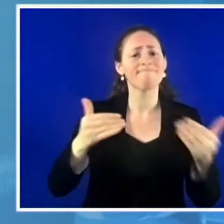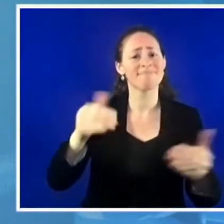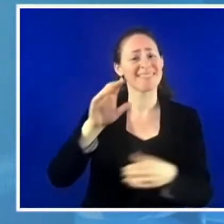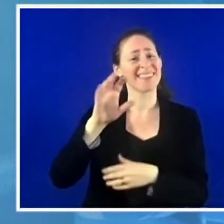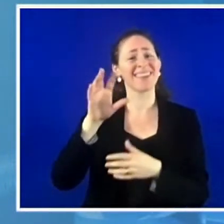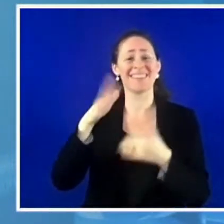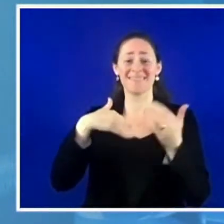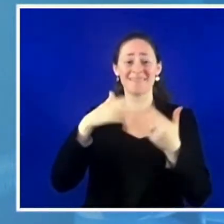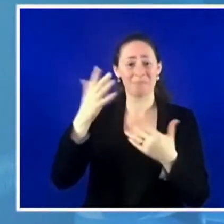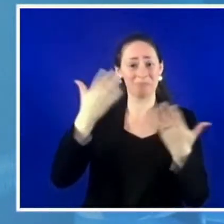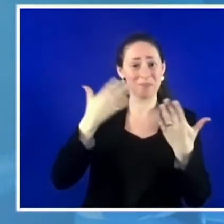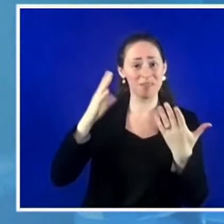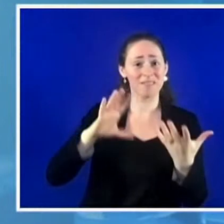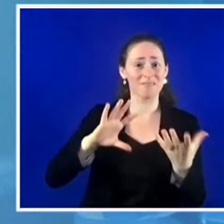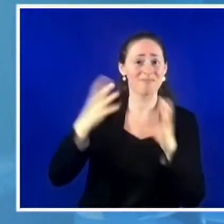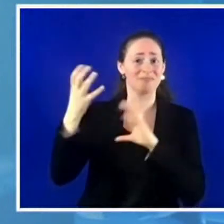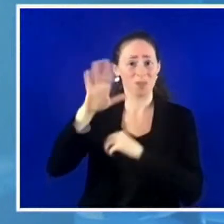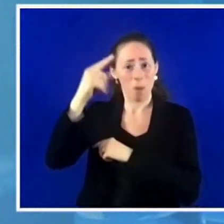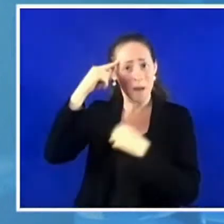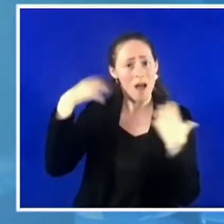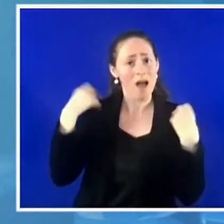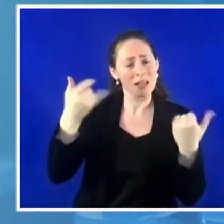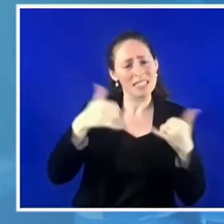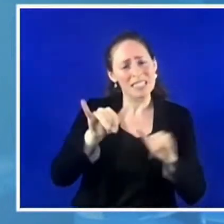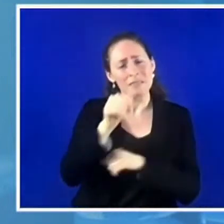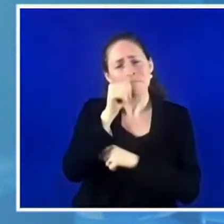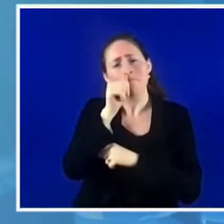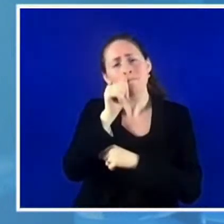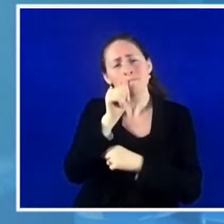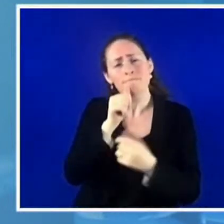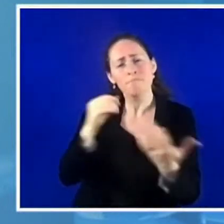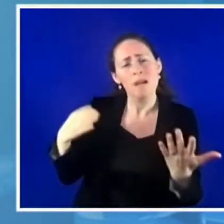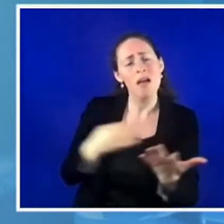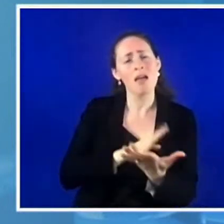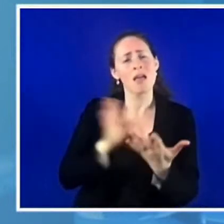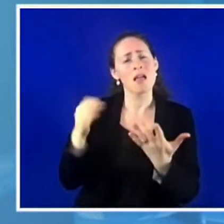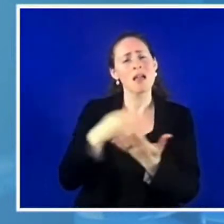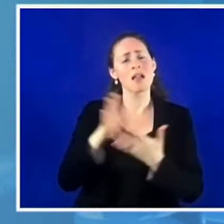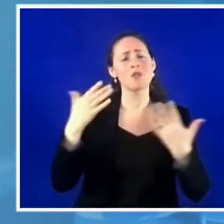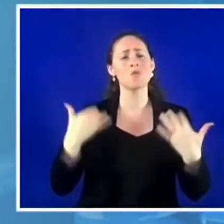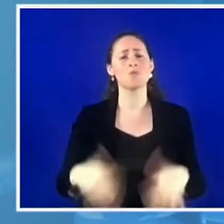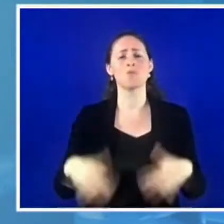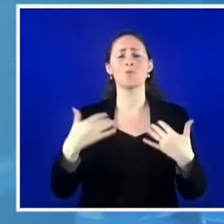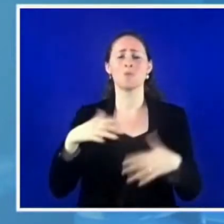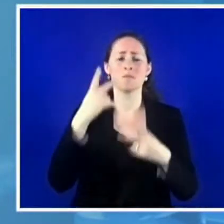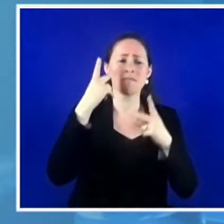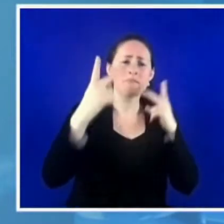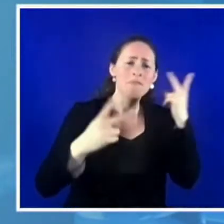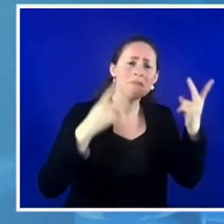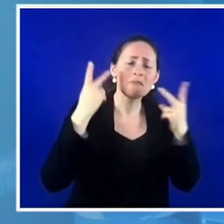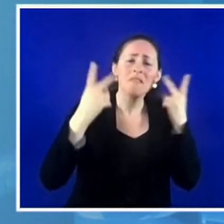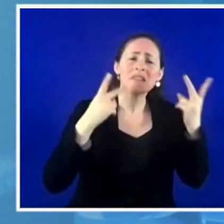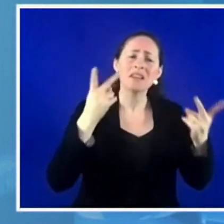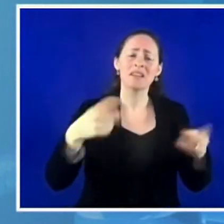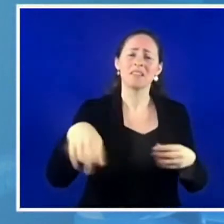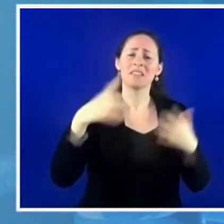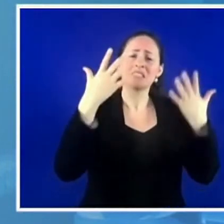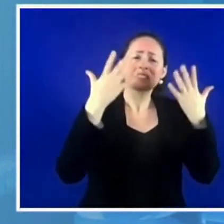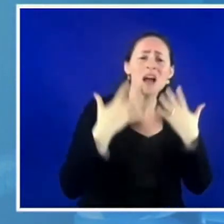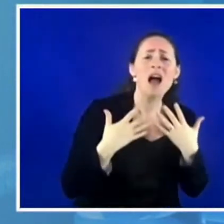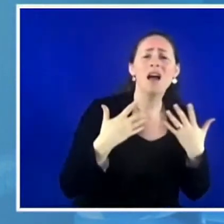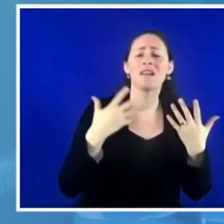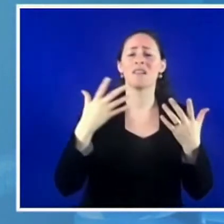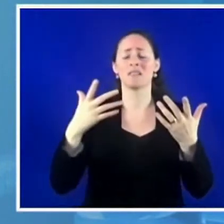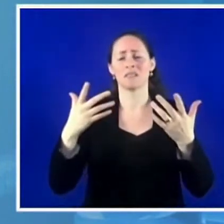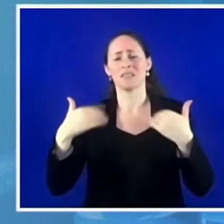this sorrow and fatigue, you've continued to show up day after day. And for that, for all that you have done to